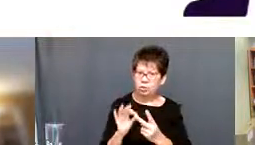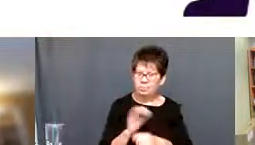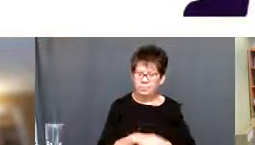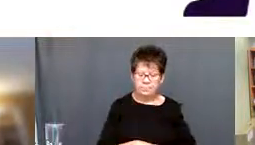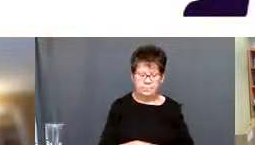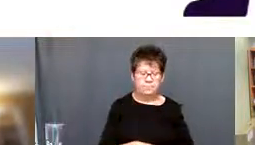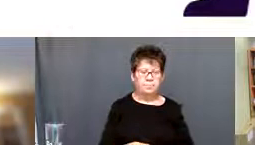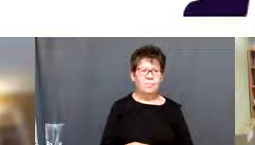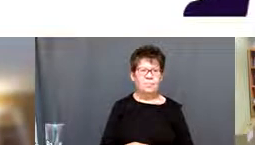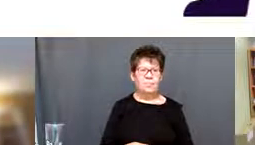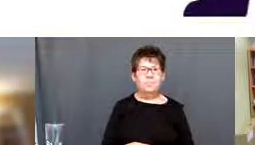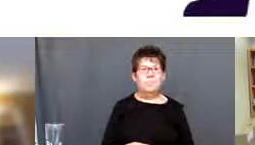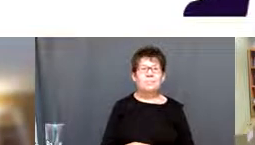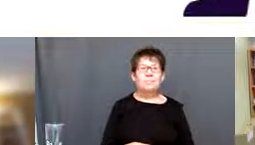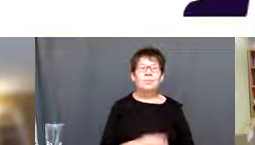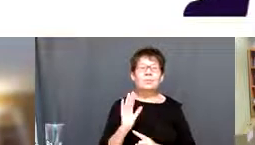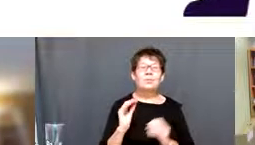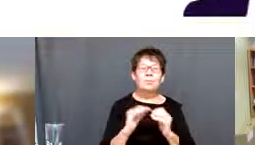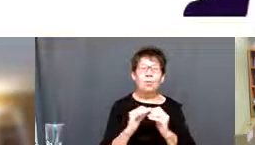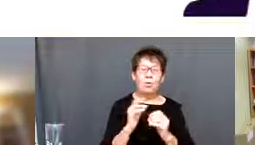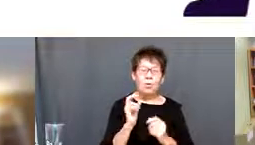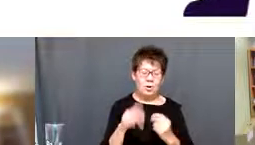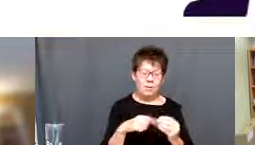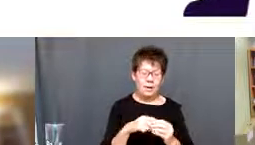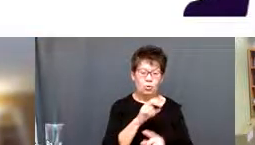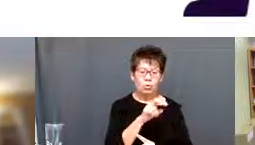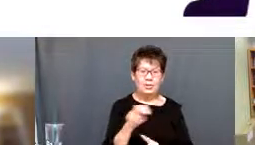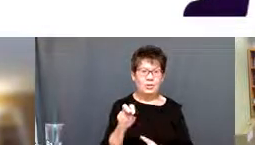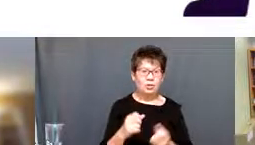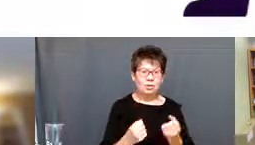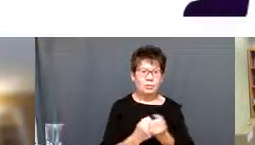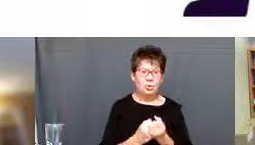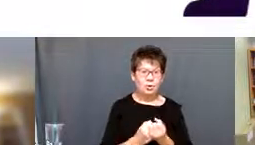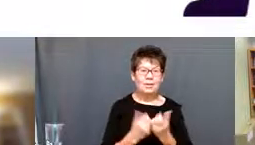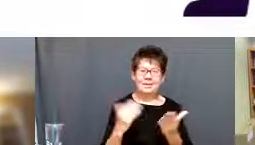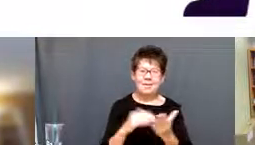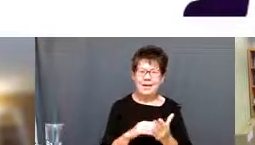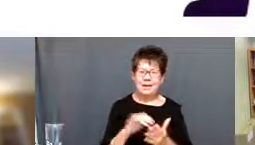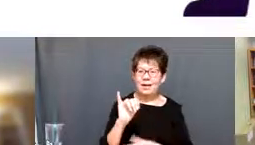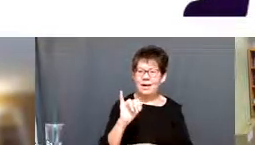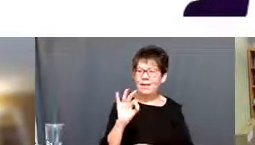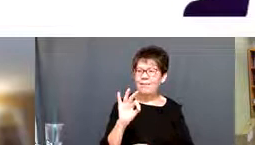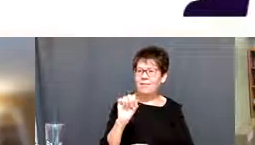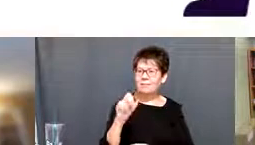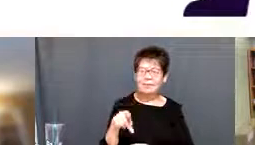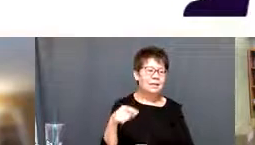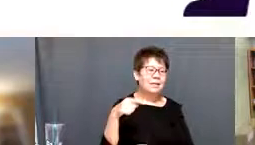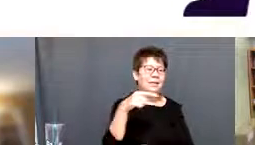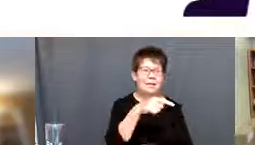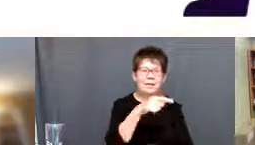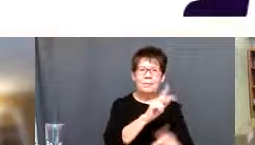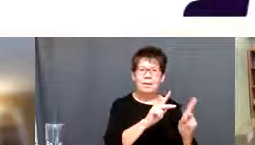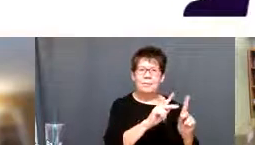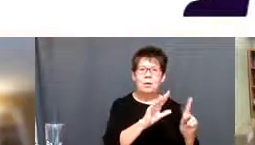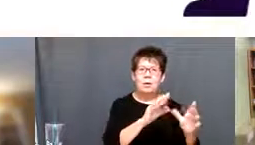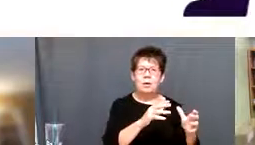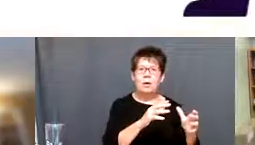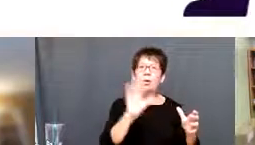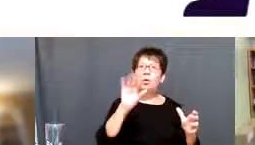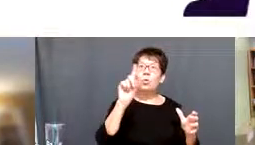A little bit more about that transition support. As I mentioned, the IFSP team. These are the folks that are going to be answering your answering